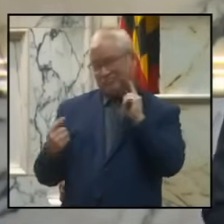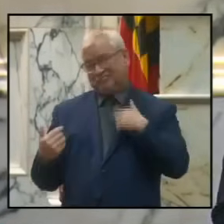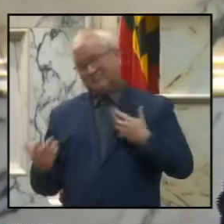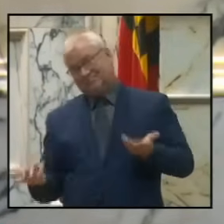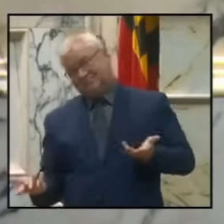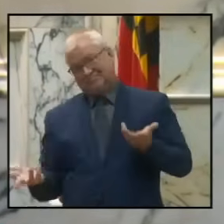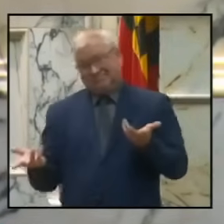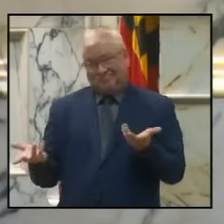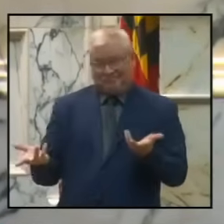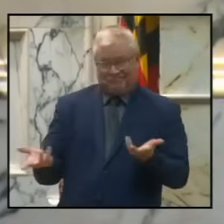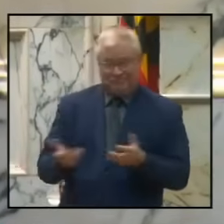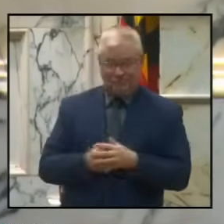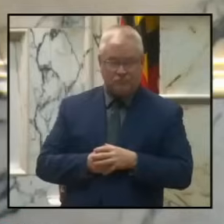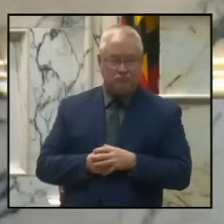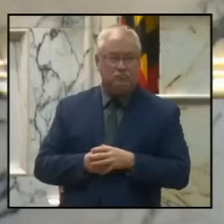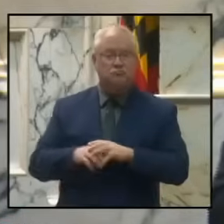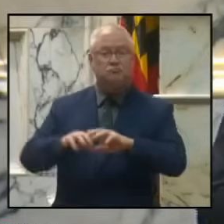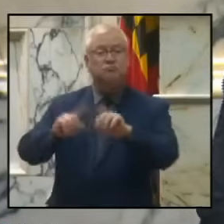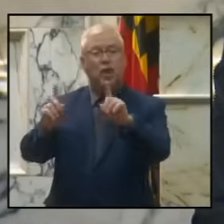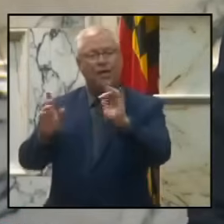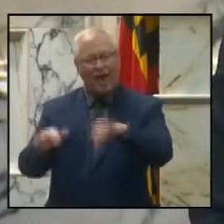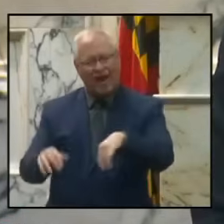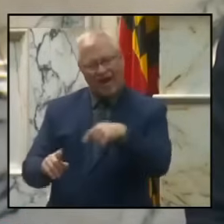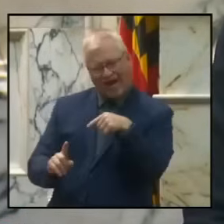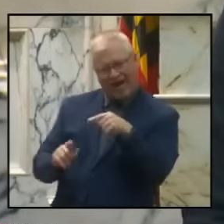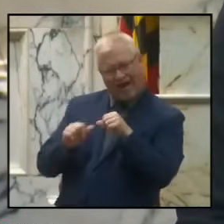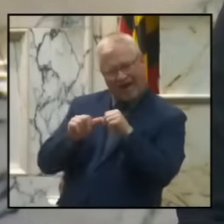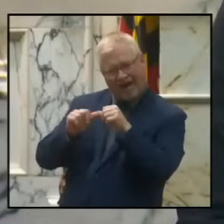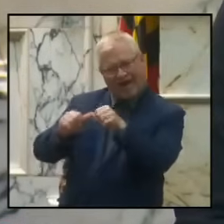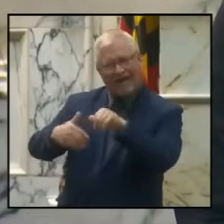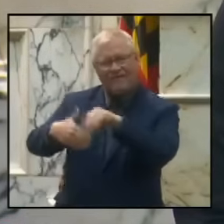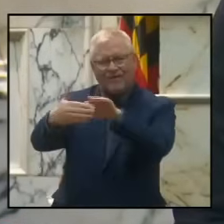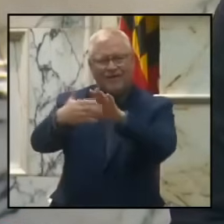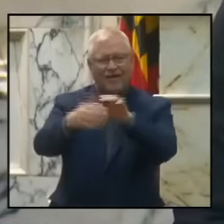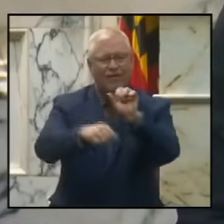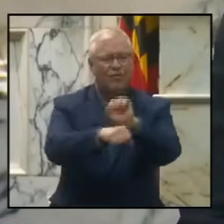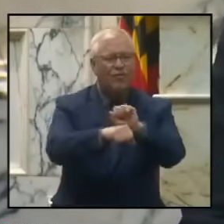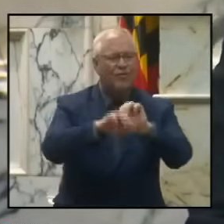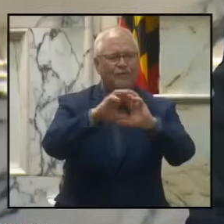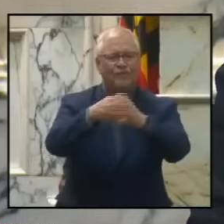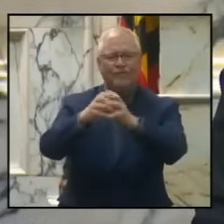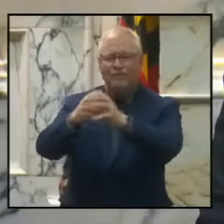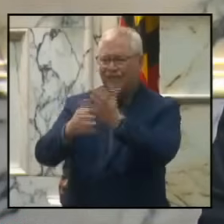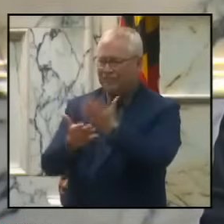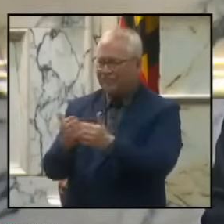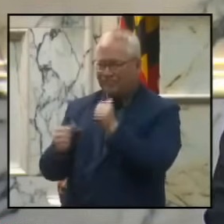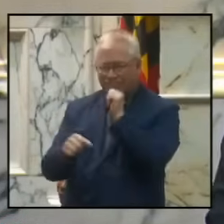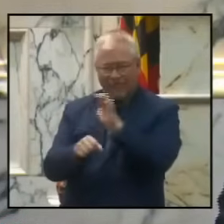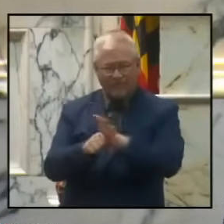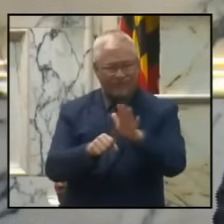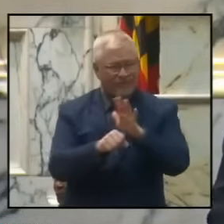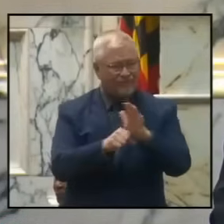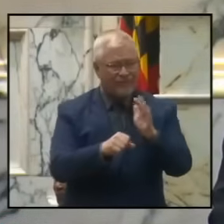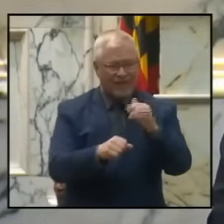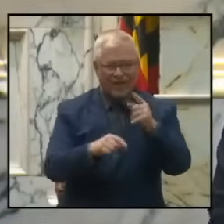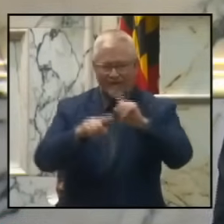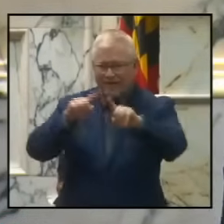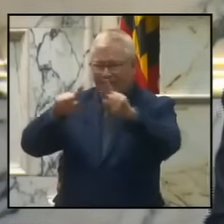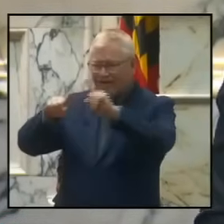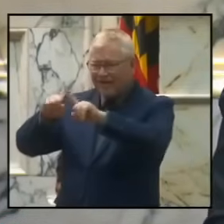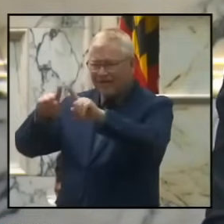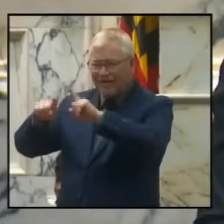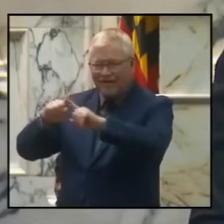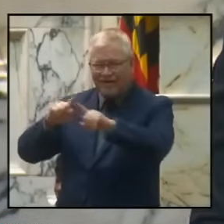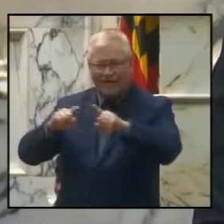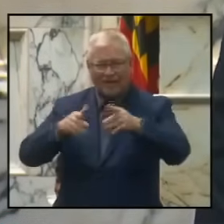Let's continue to address our workforce shortages from every single possible way and uplift